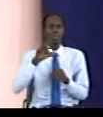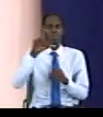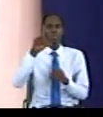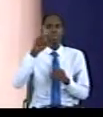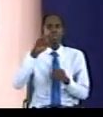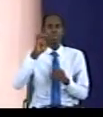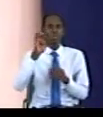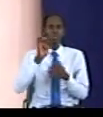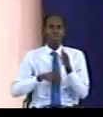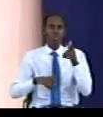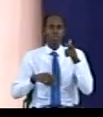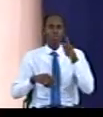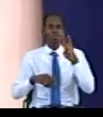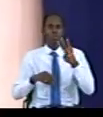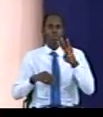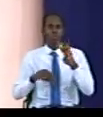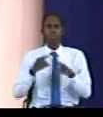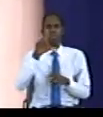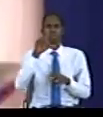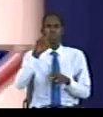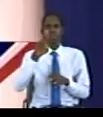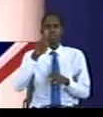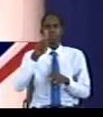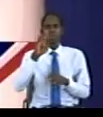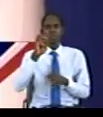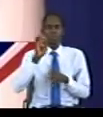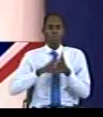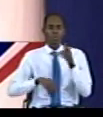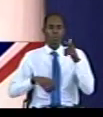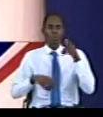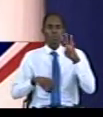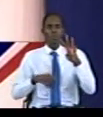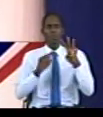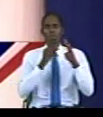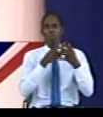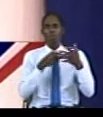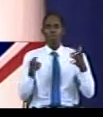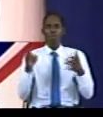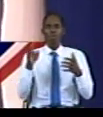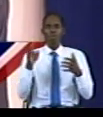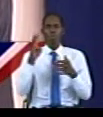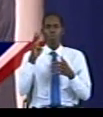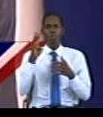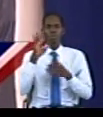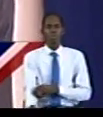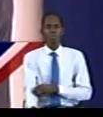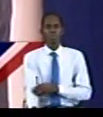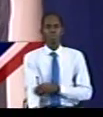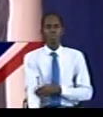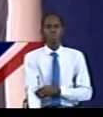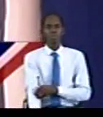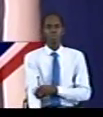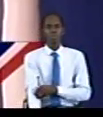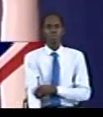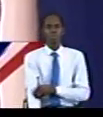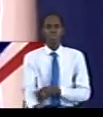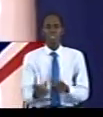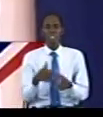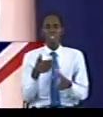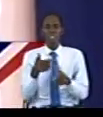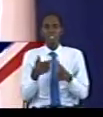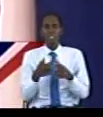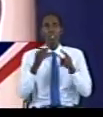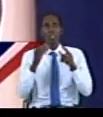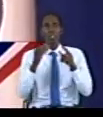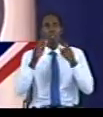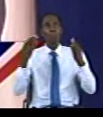chapter 24, I'm reading from verse 45. Luke chapter 24, verse 45. Then open he their